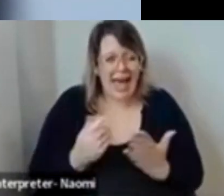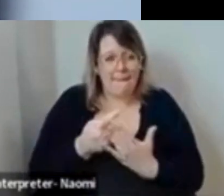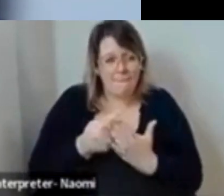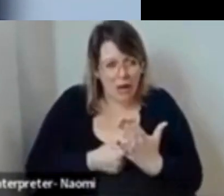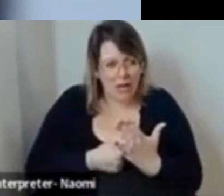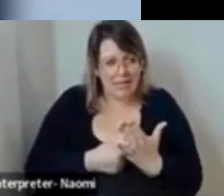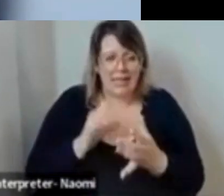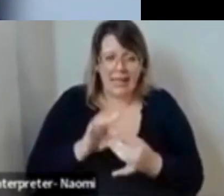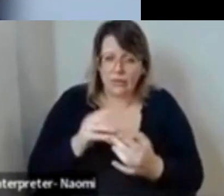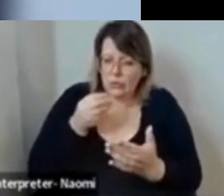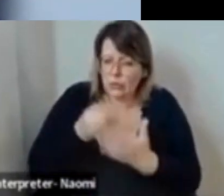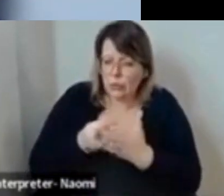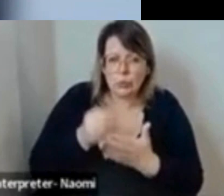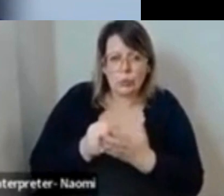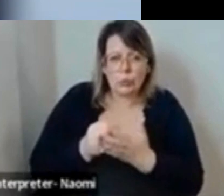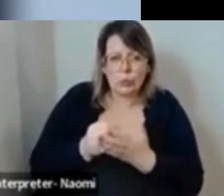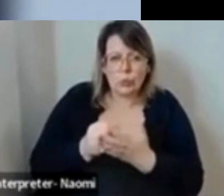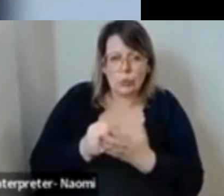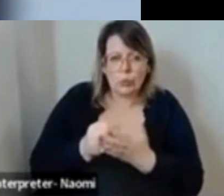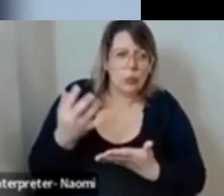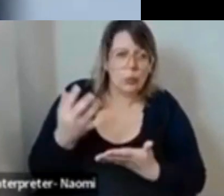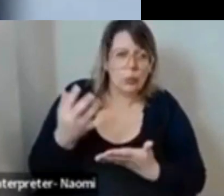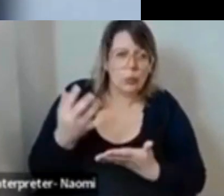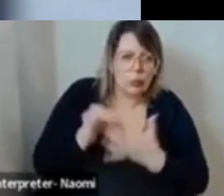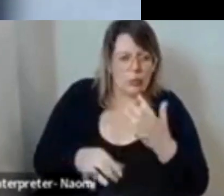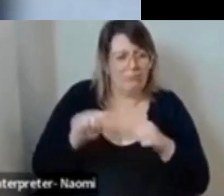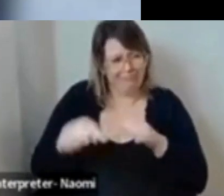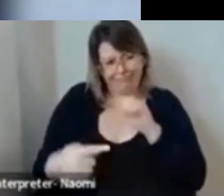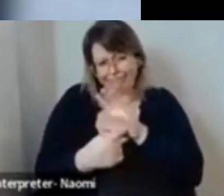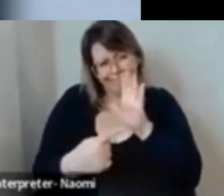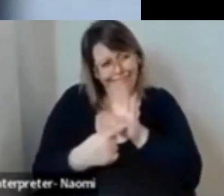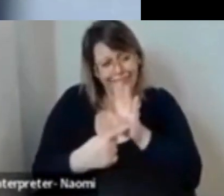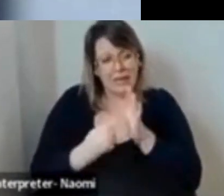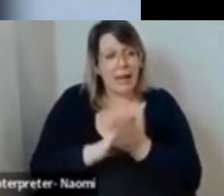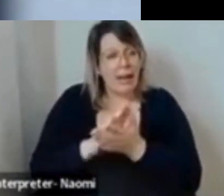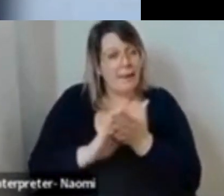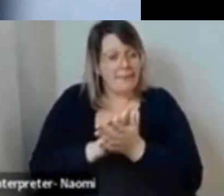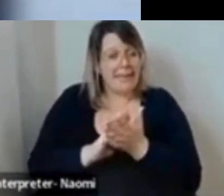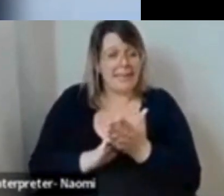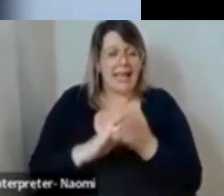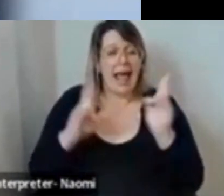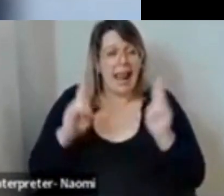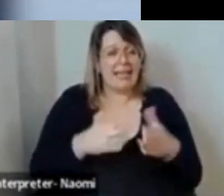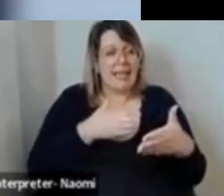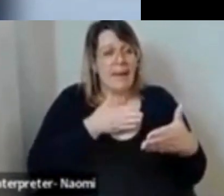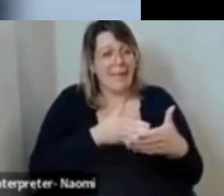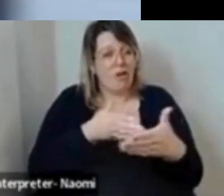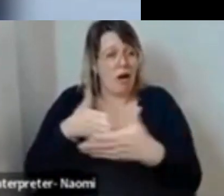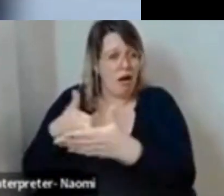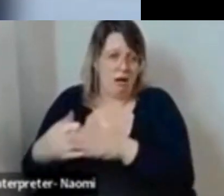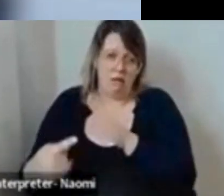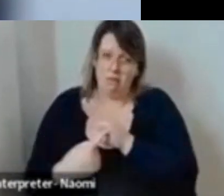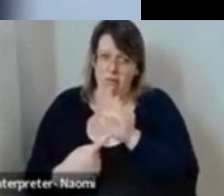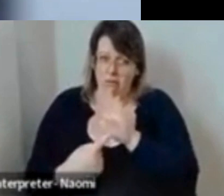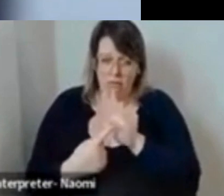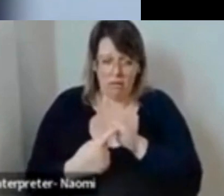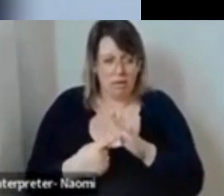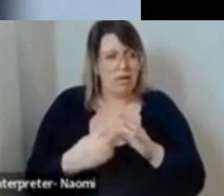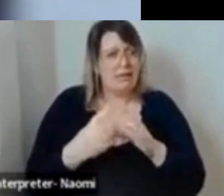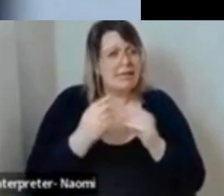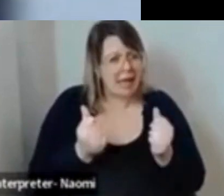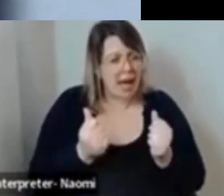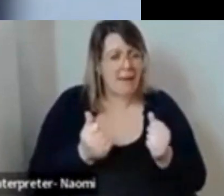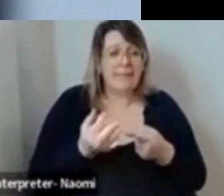to support barriers to learning such as income, as well as others such as special educational